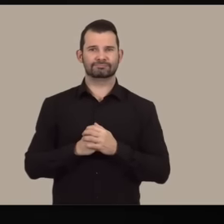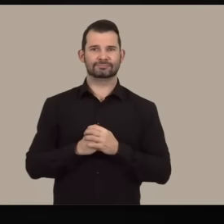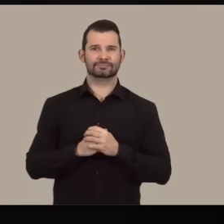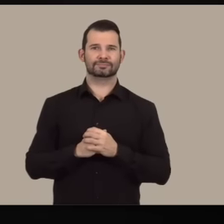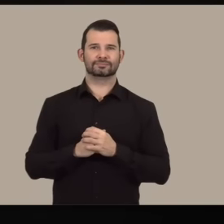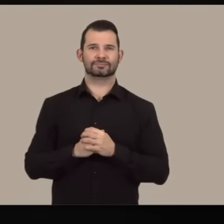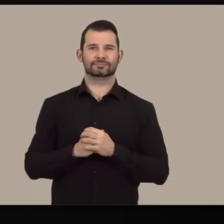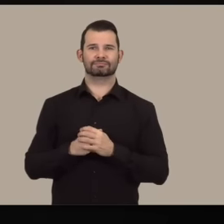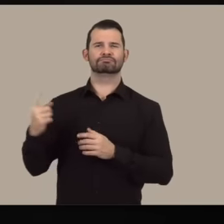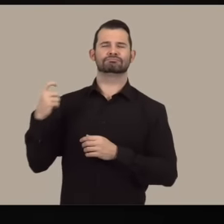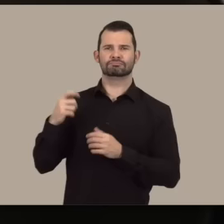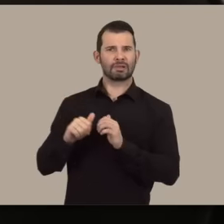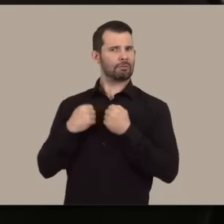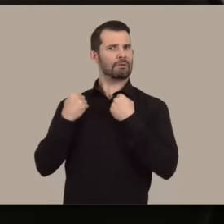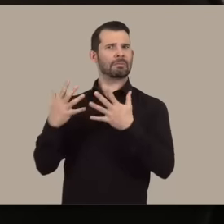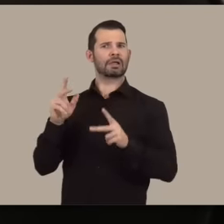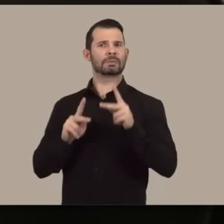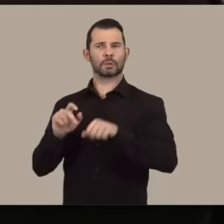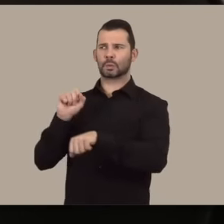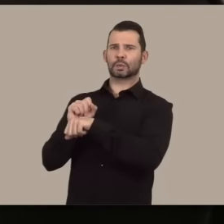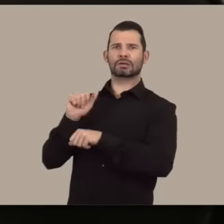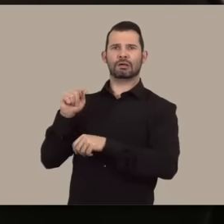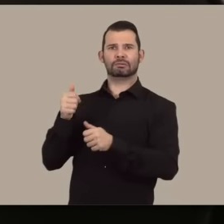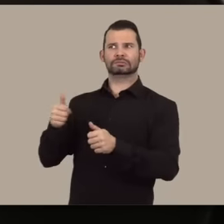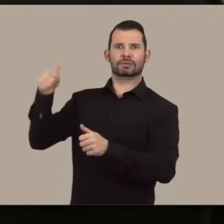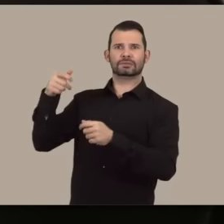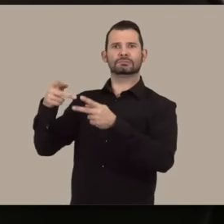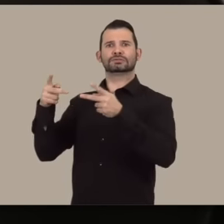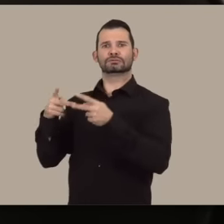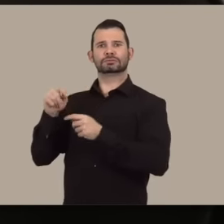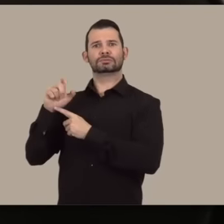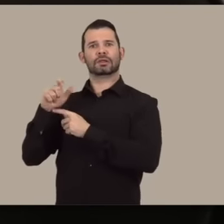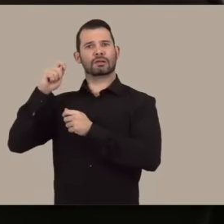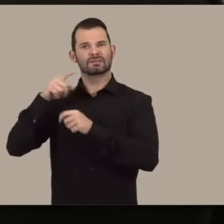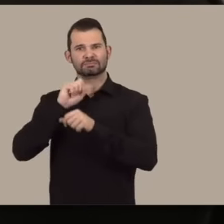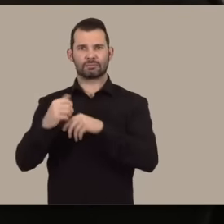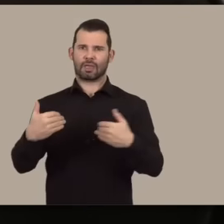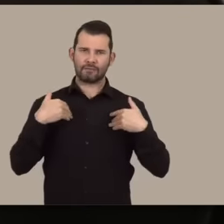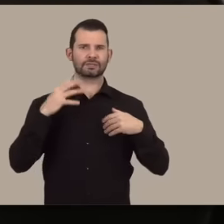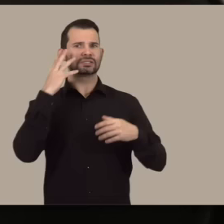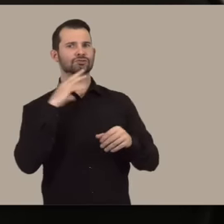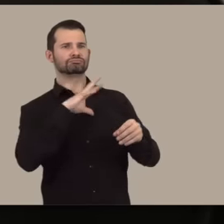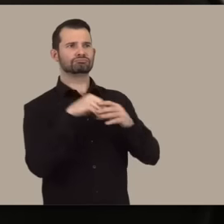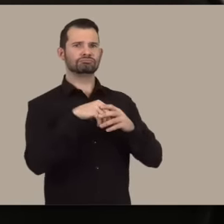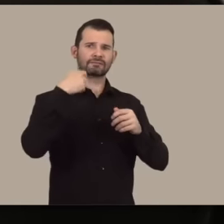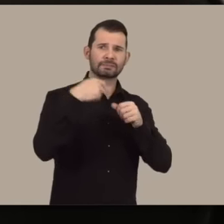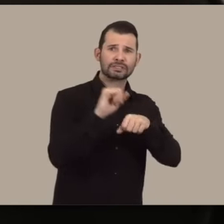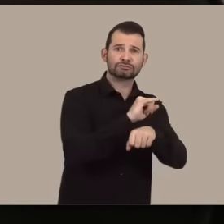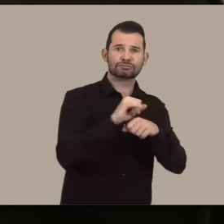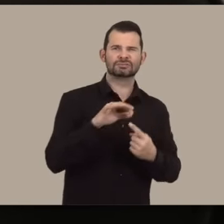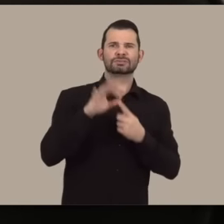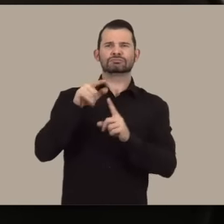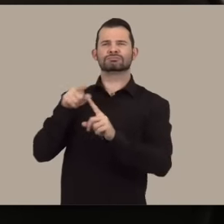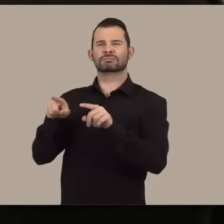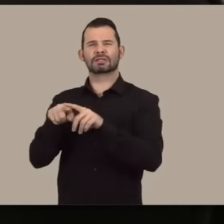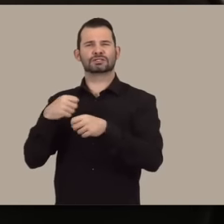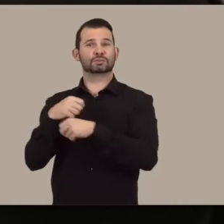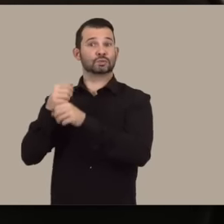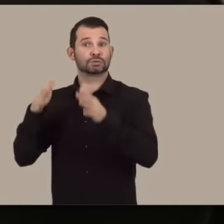us. How many people working in executive positions at Telefilm have experience in the film